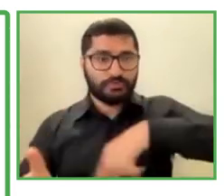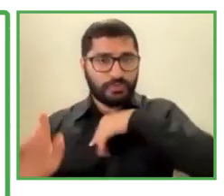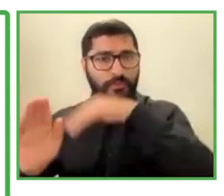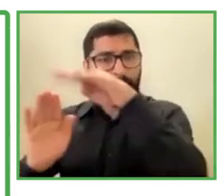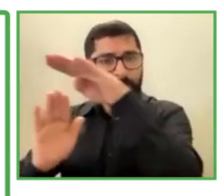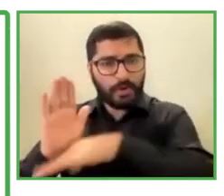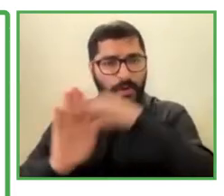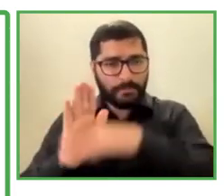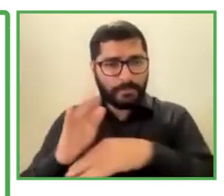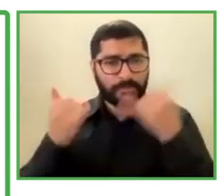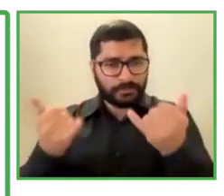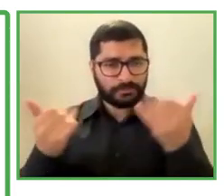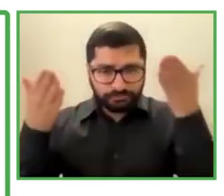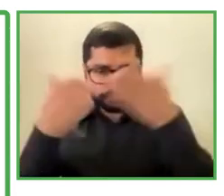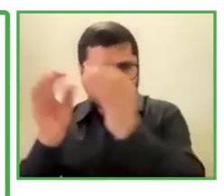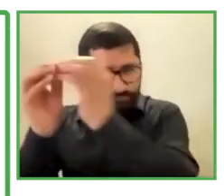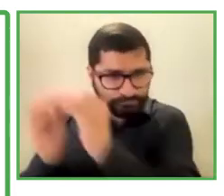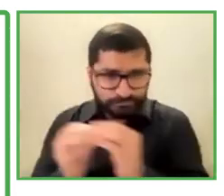work.